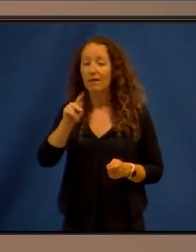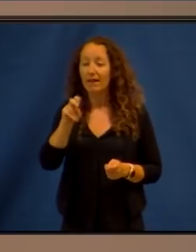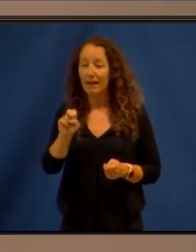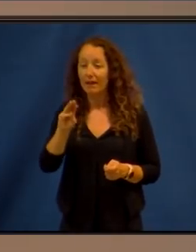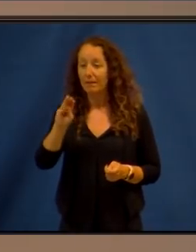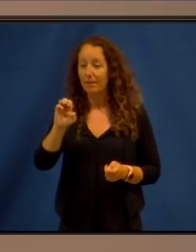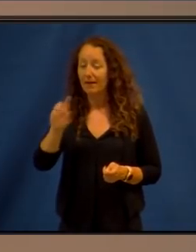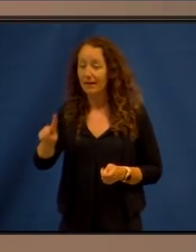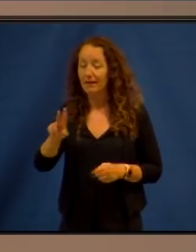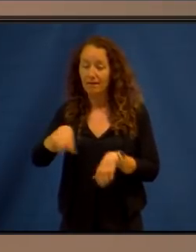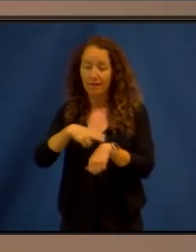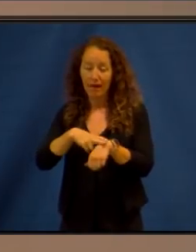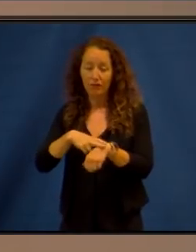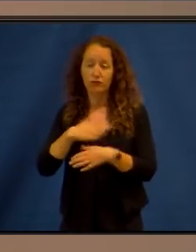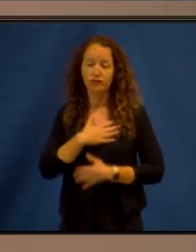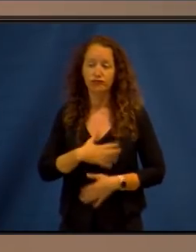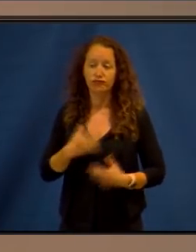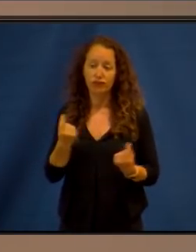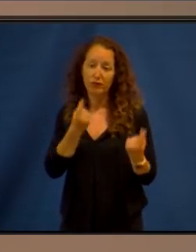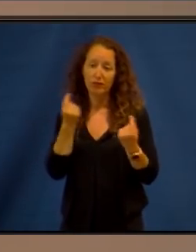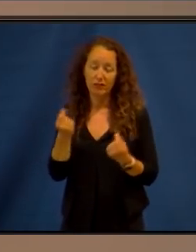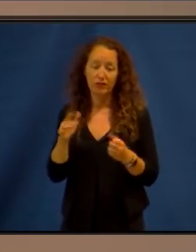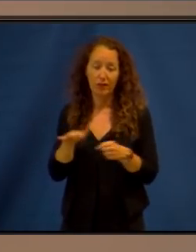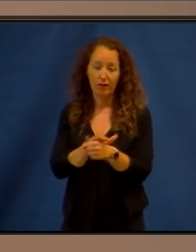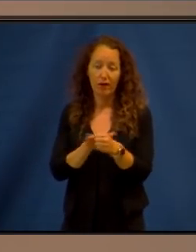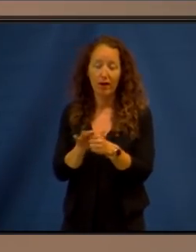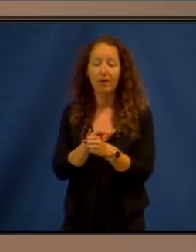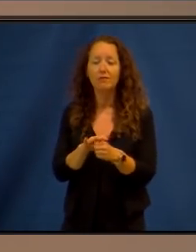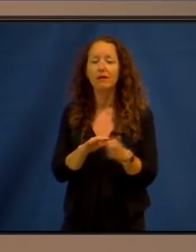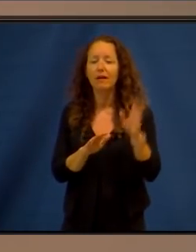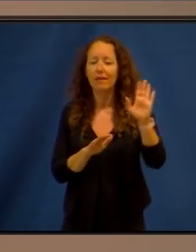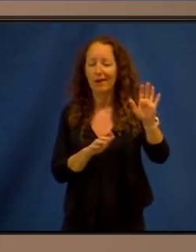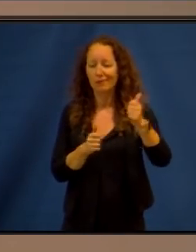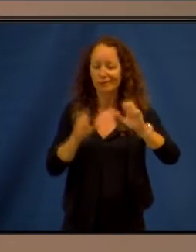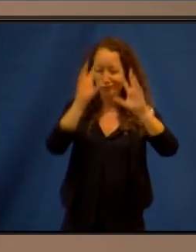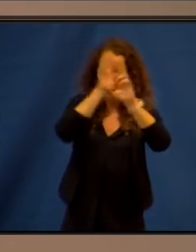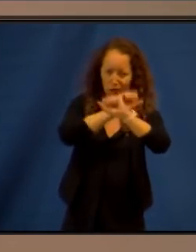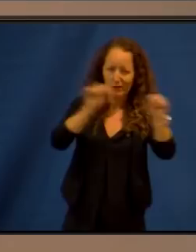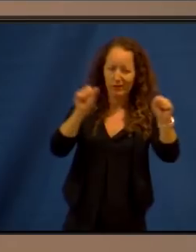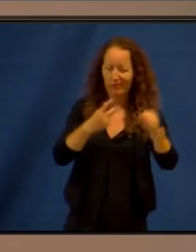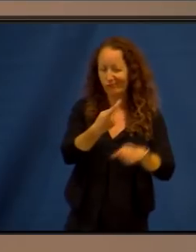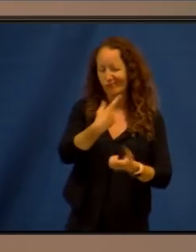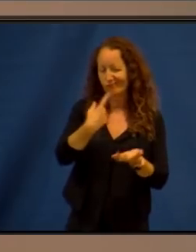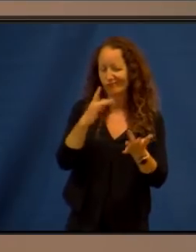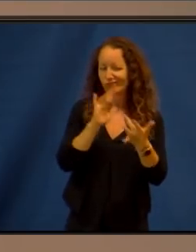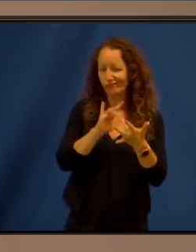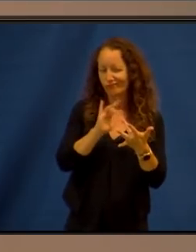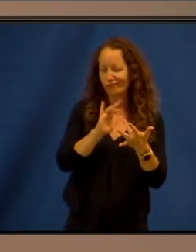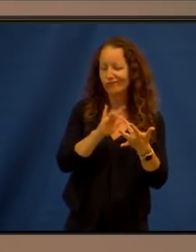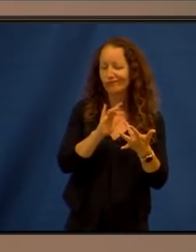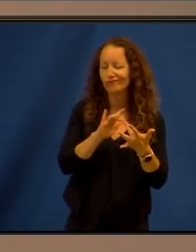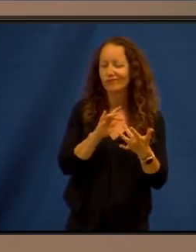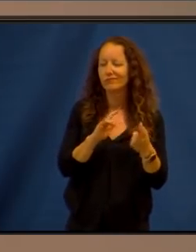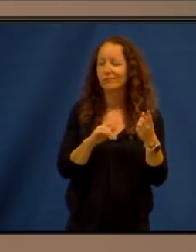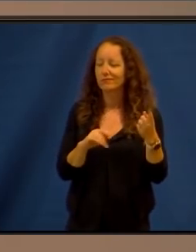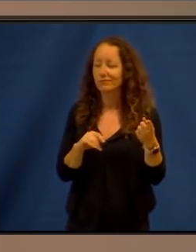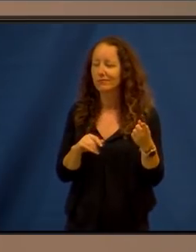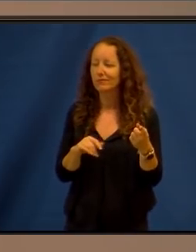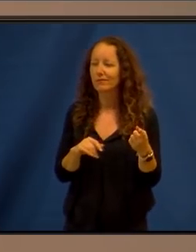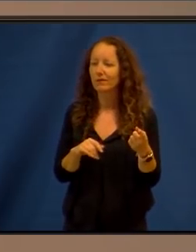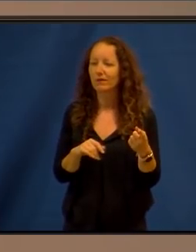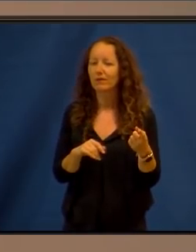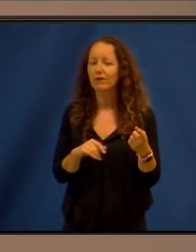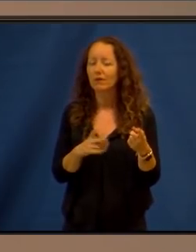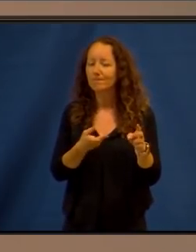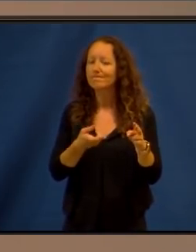Recreation Area. I have been in communications with the superintendent up there, and have asked for extra